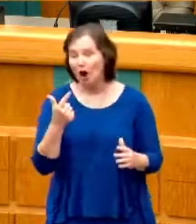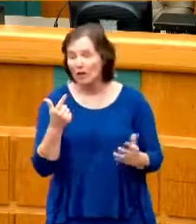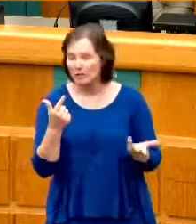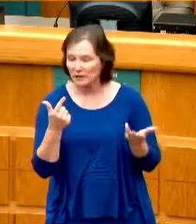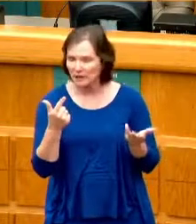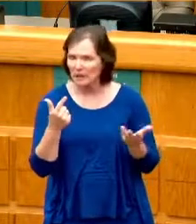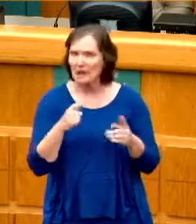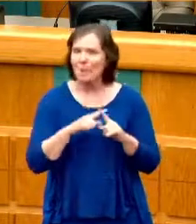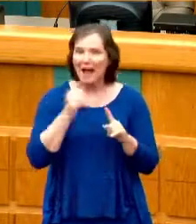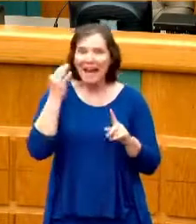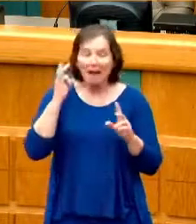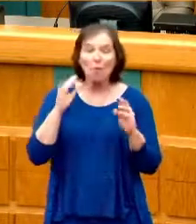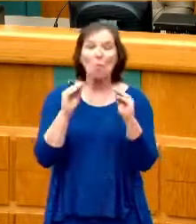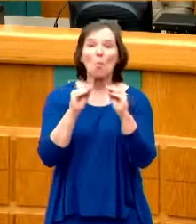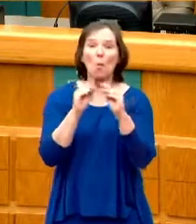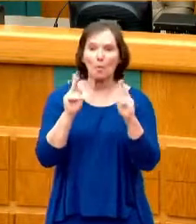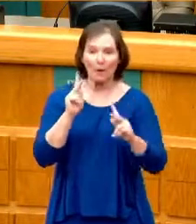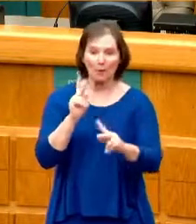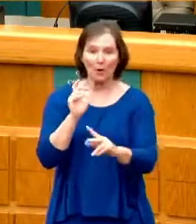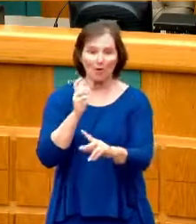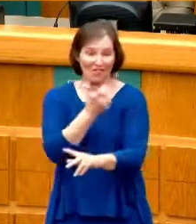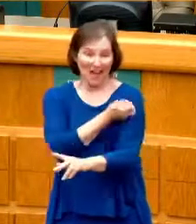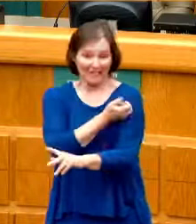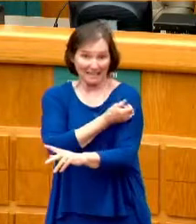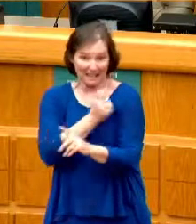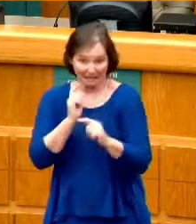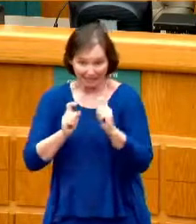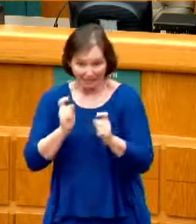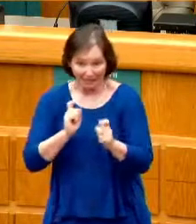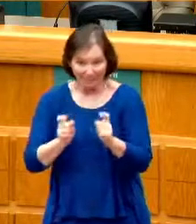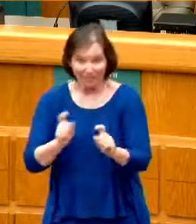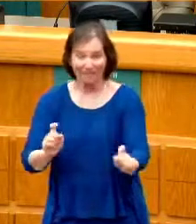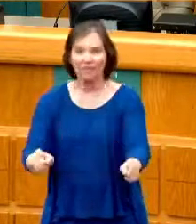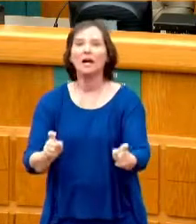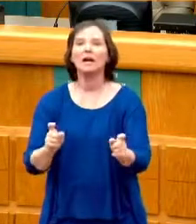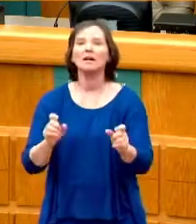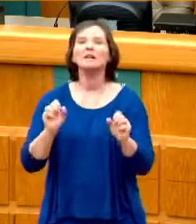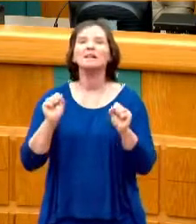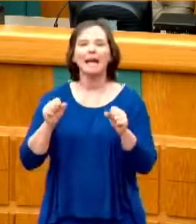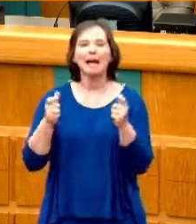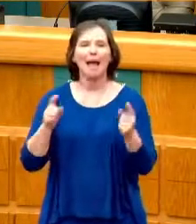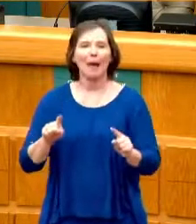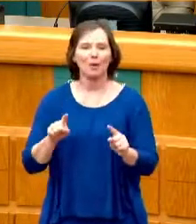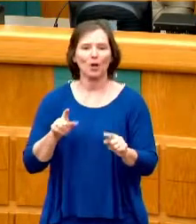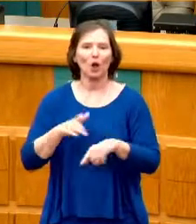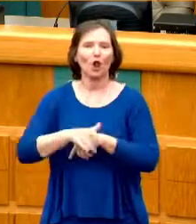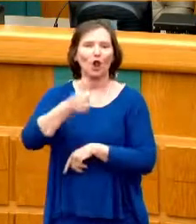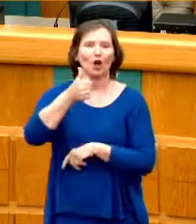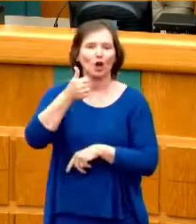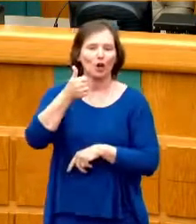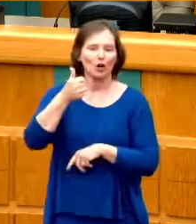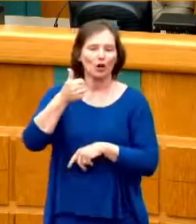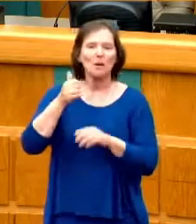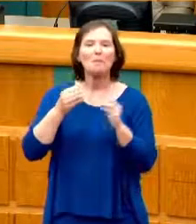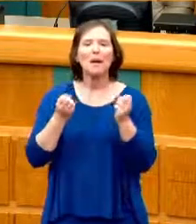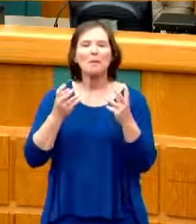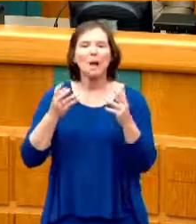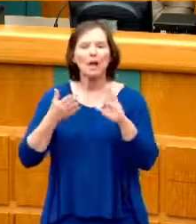news. In a matter of months, the outlook of the pandemic could look completely different if we